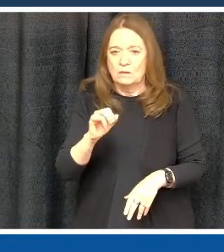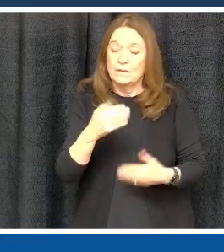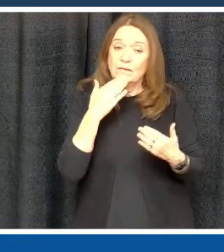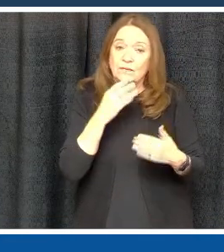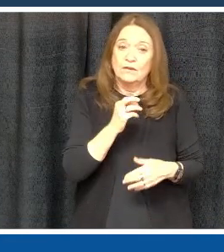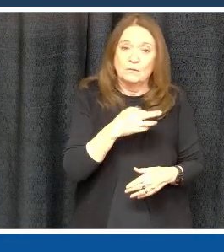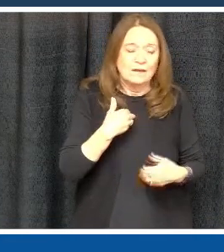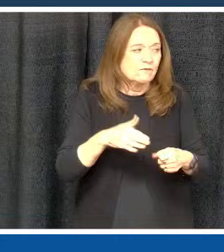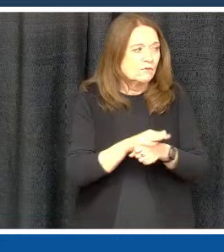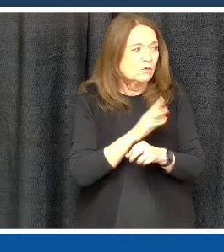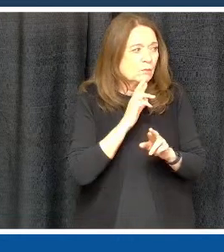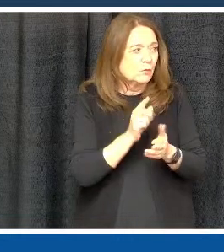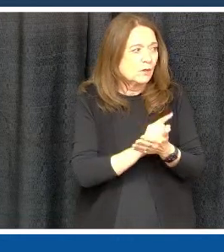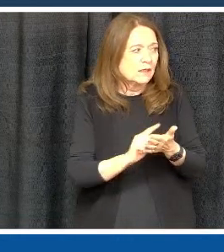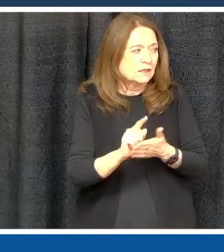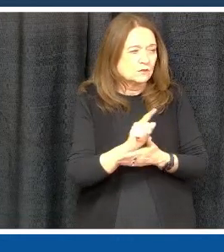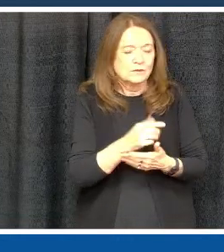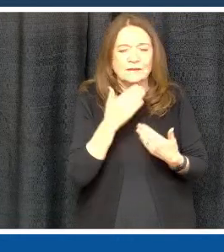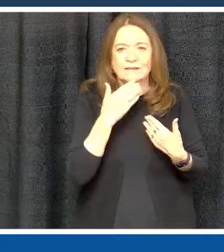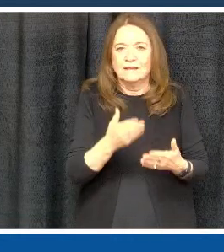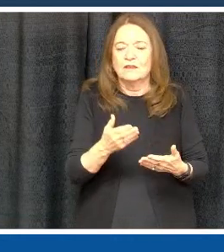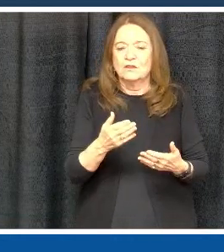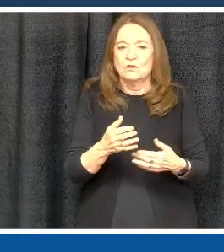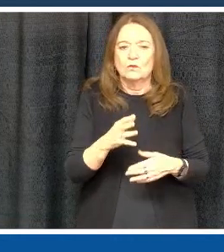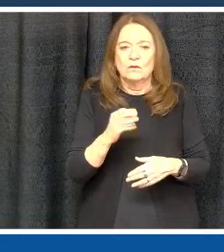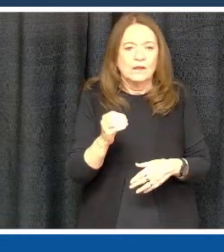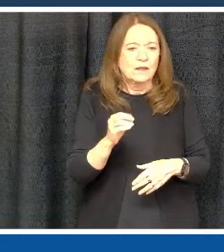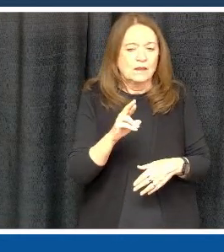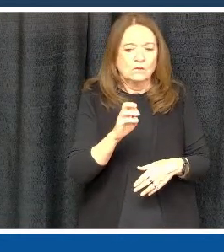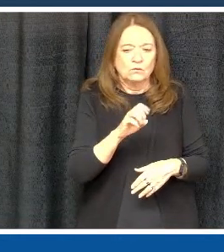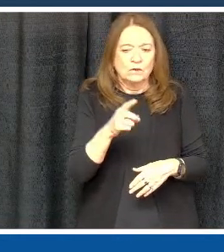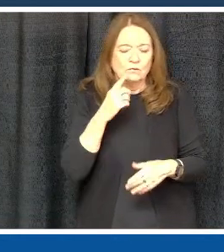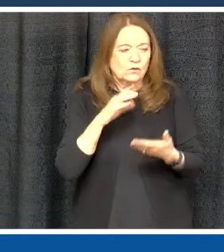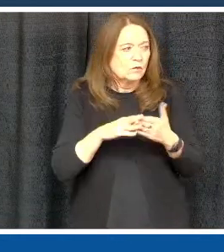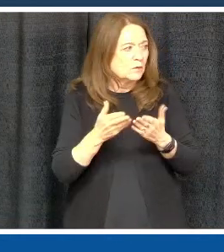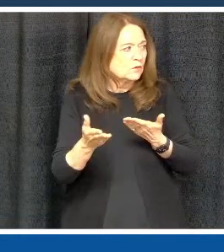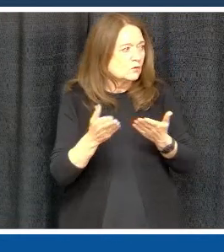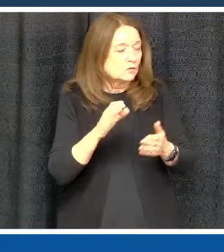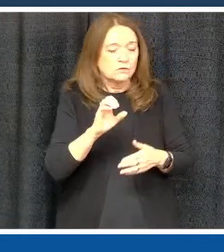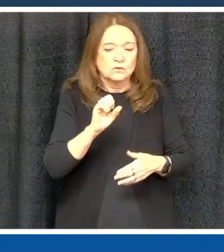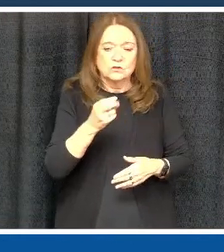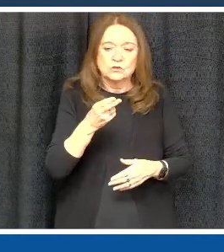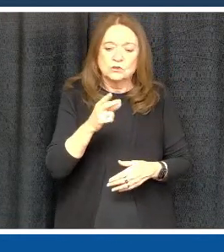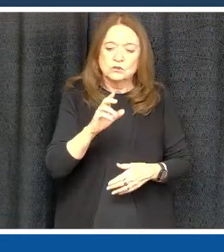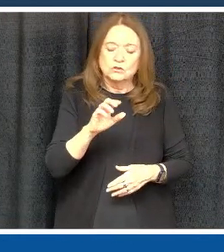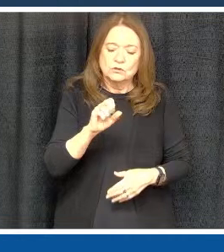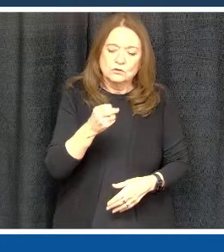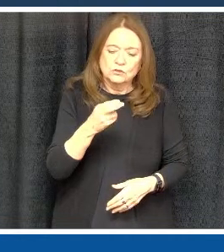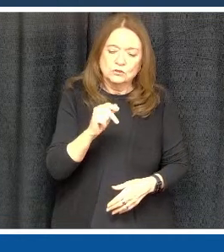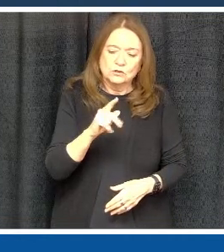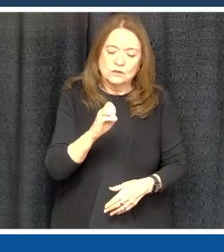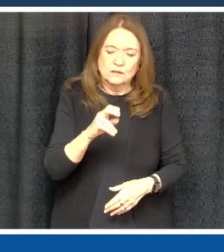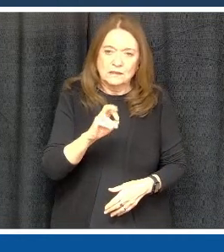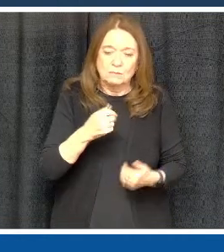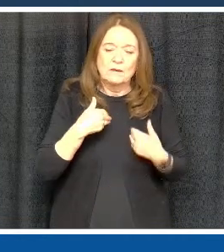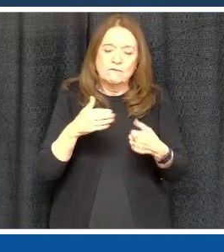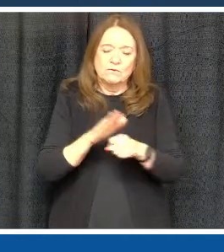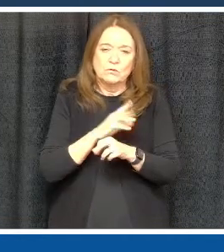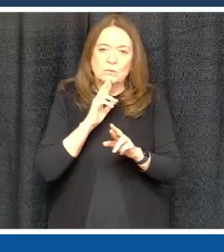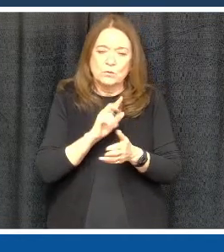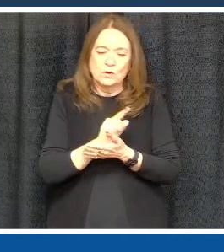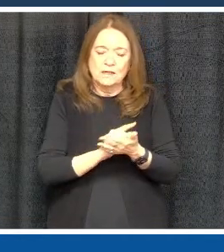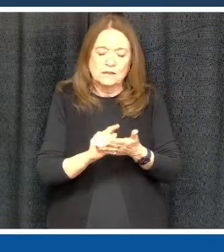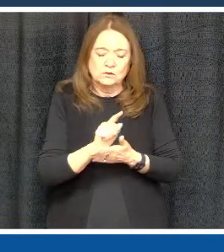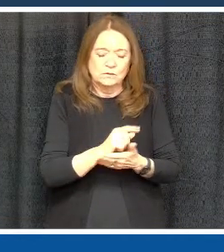full report next week. All right, thank you. Neighborhood and Community Services, Chairperson Shekina, be recognized. Thank you, Mayor. I'll have a full report next